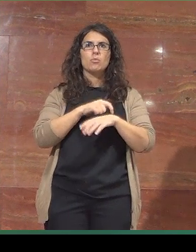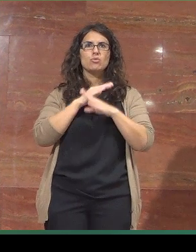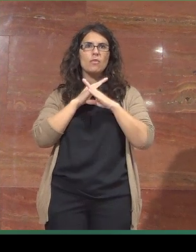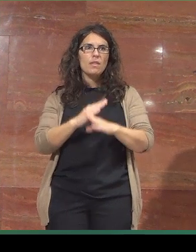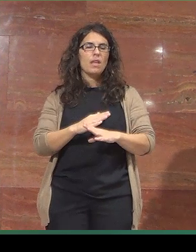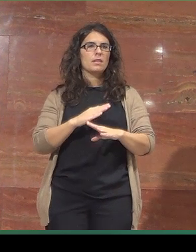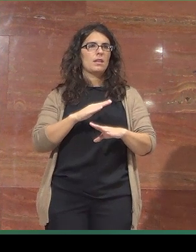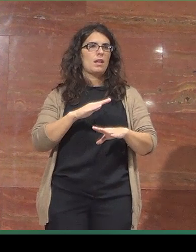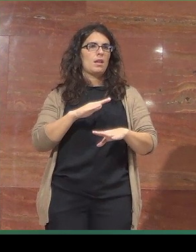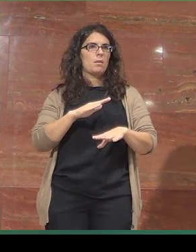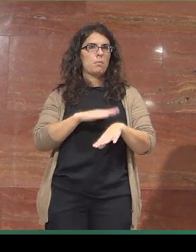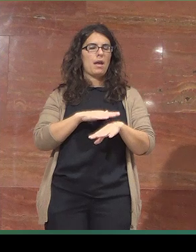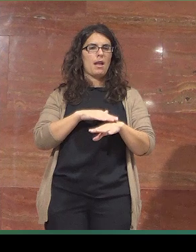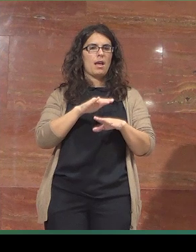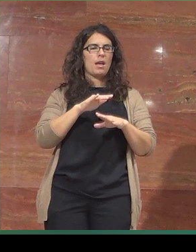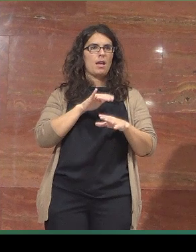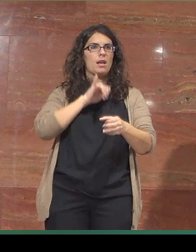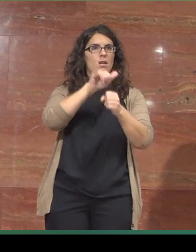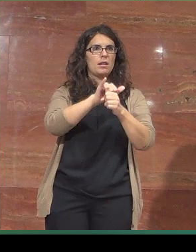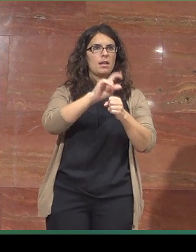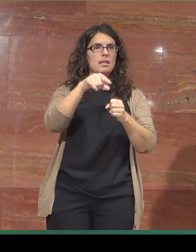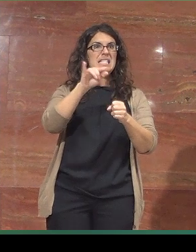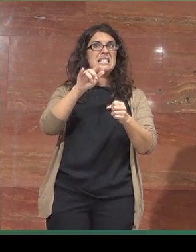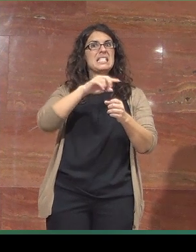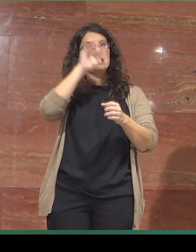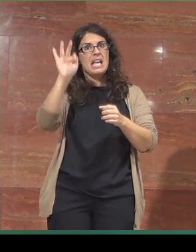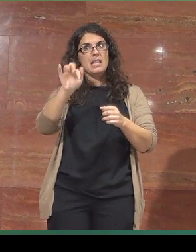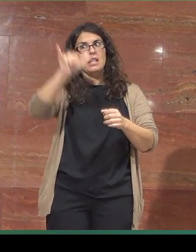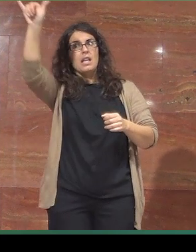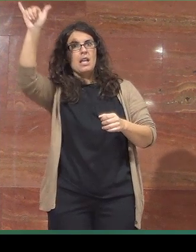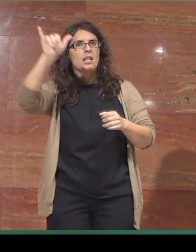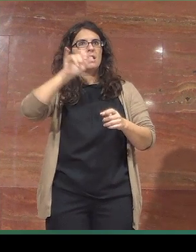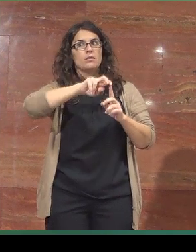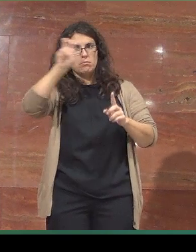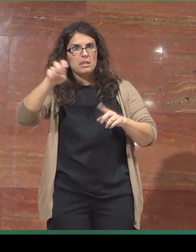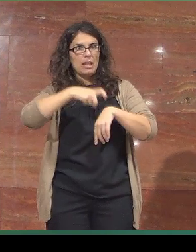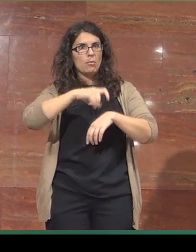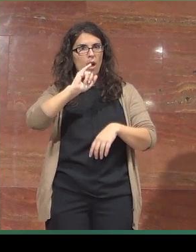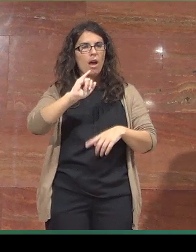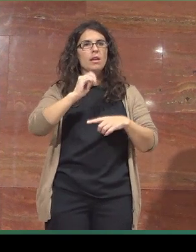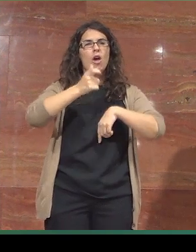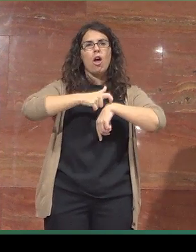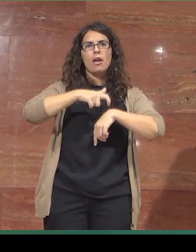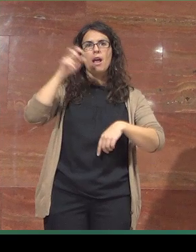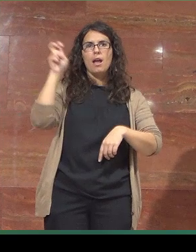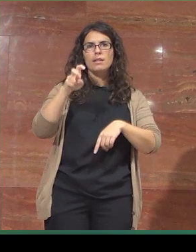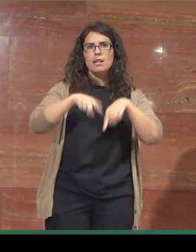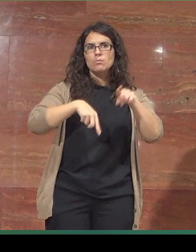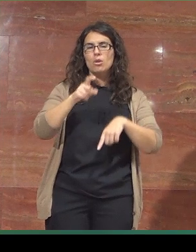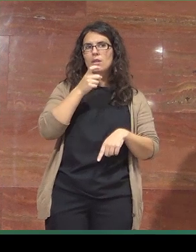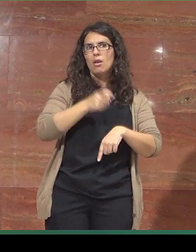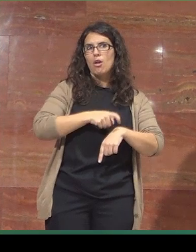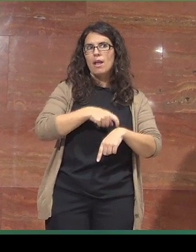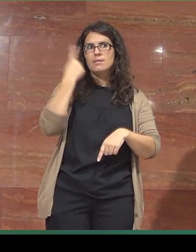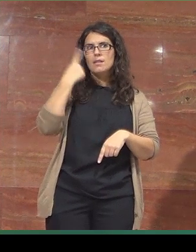run? What will I do if things are delayed? All of these things run through our minds, even as frequent travelers. But for